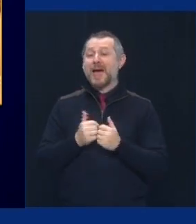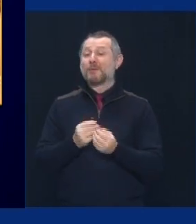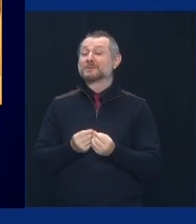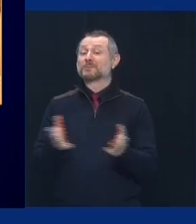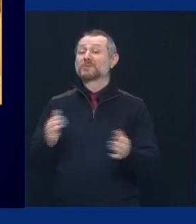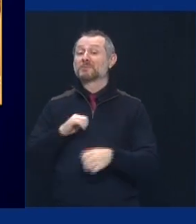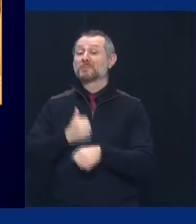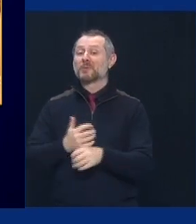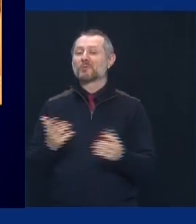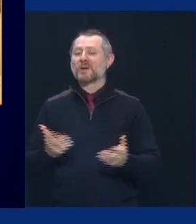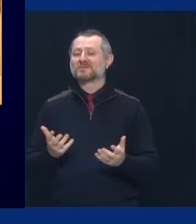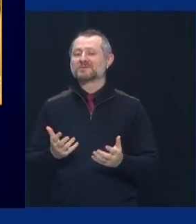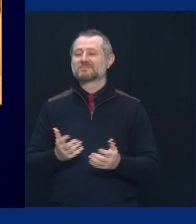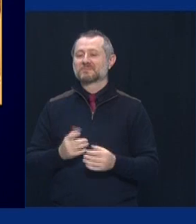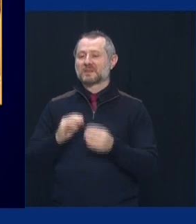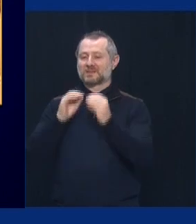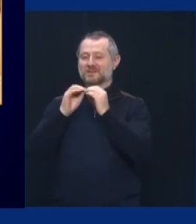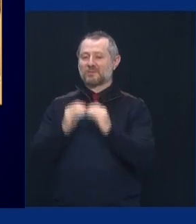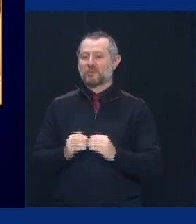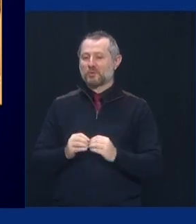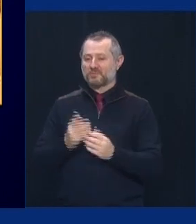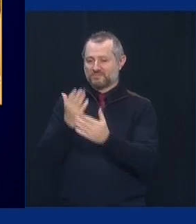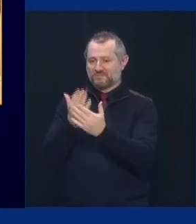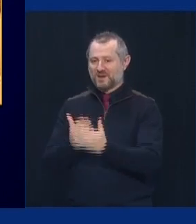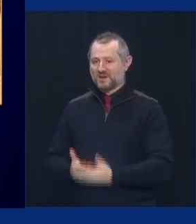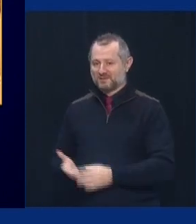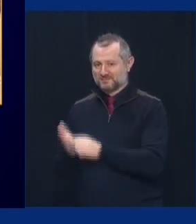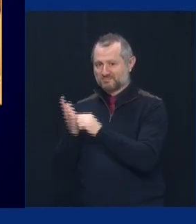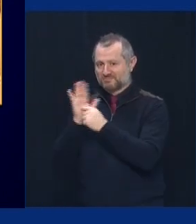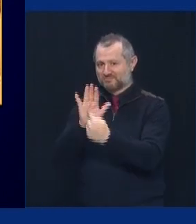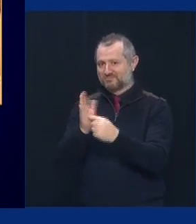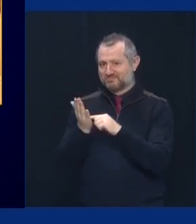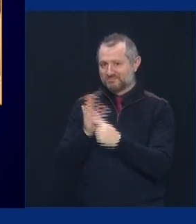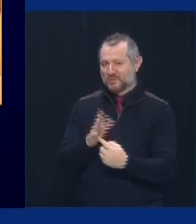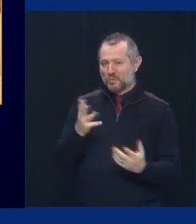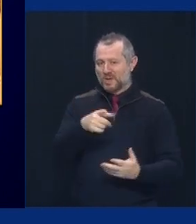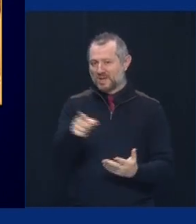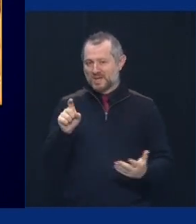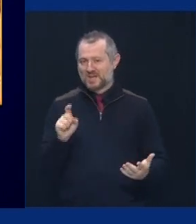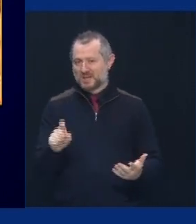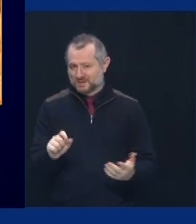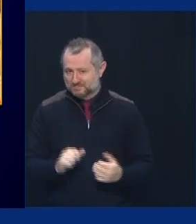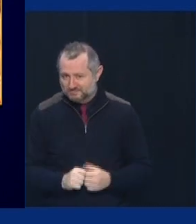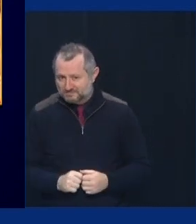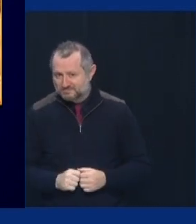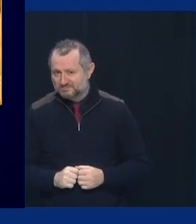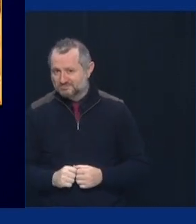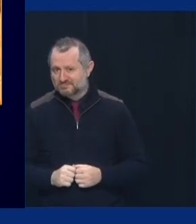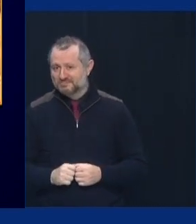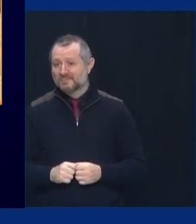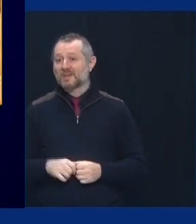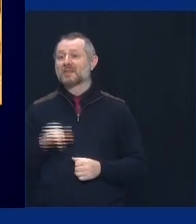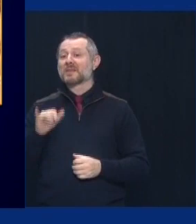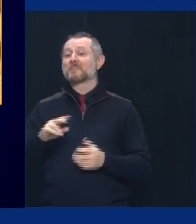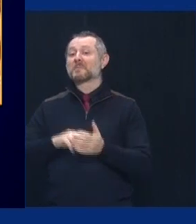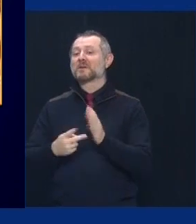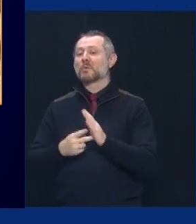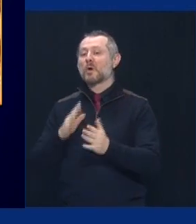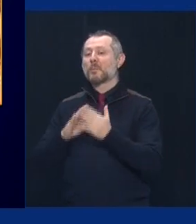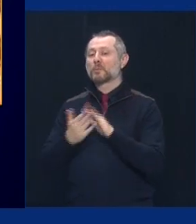the data and the need. And we know that that, in fact, is going to be in communities of color and